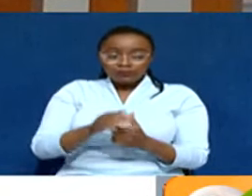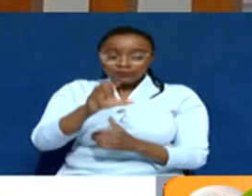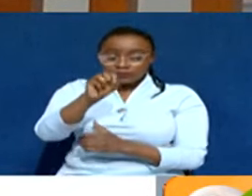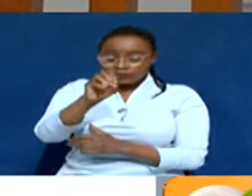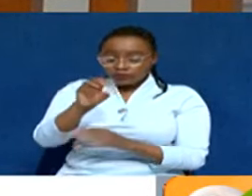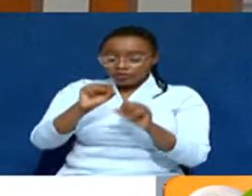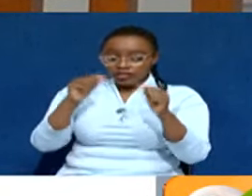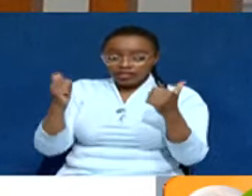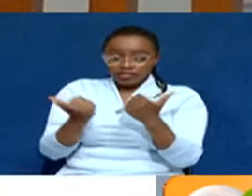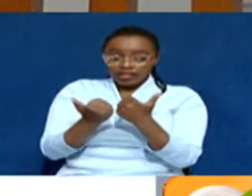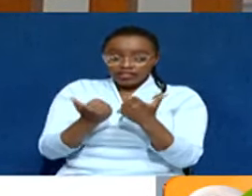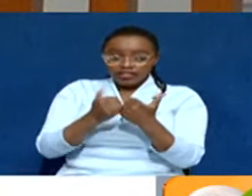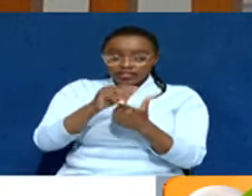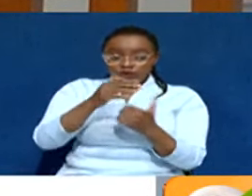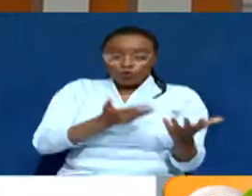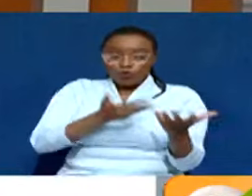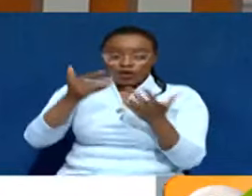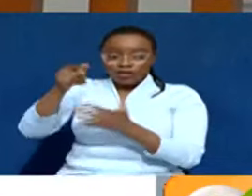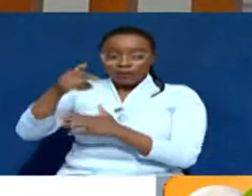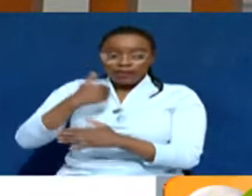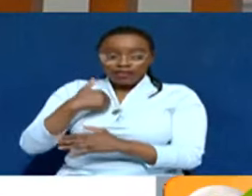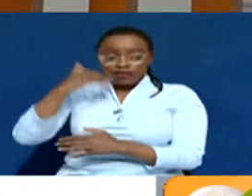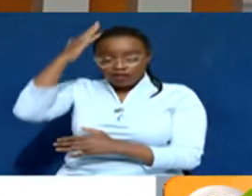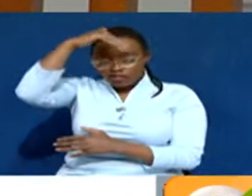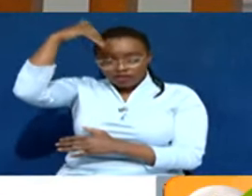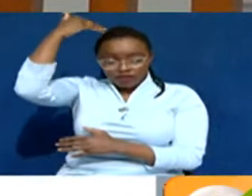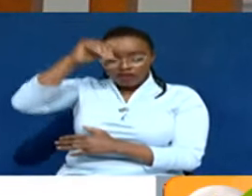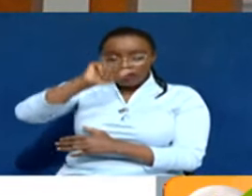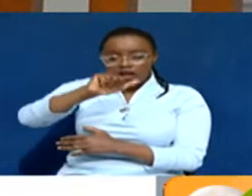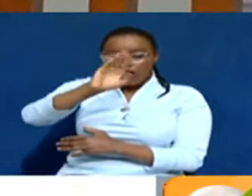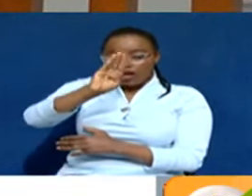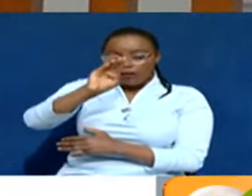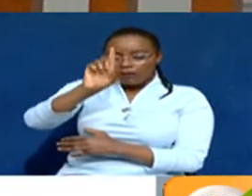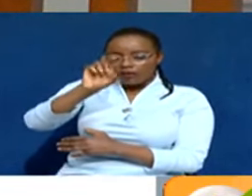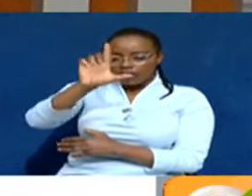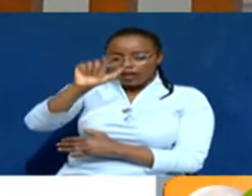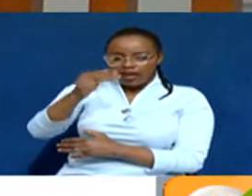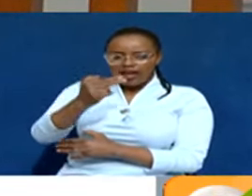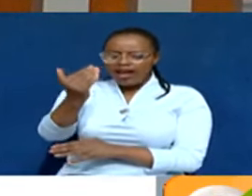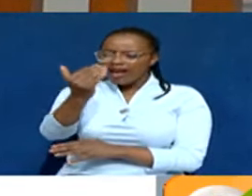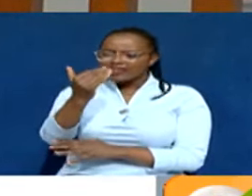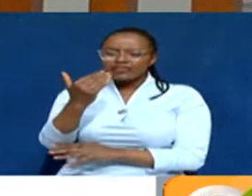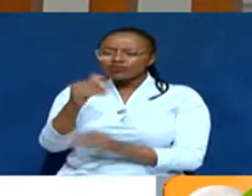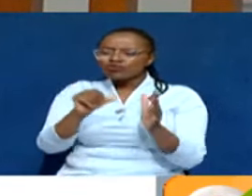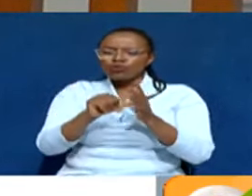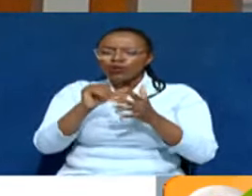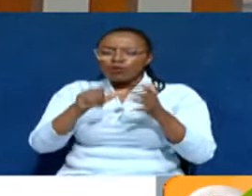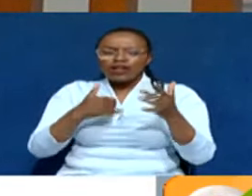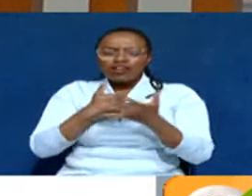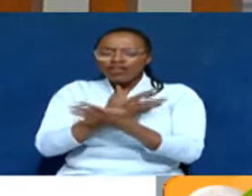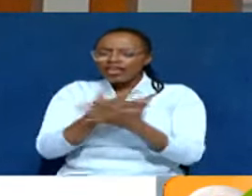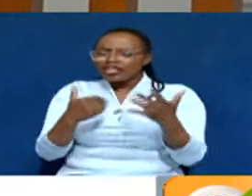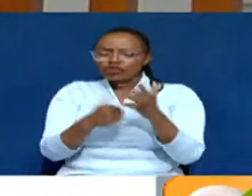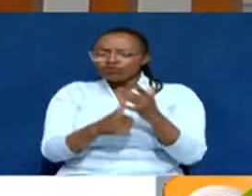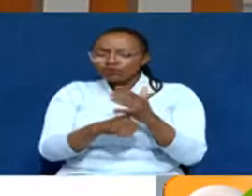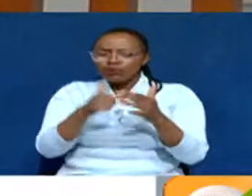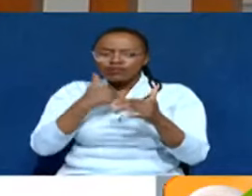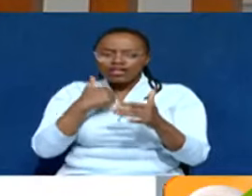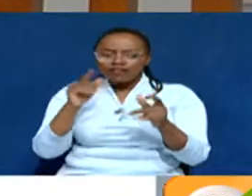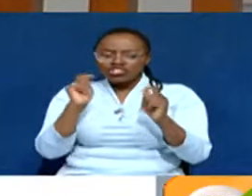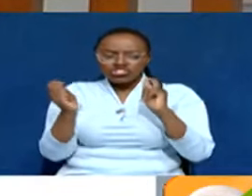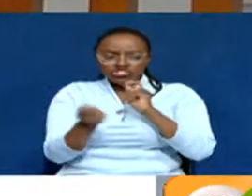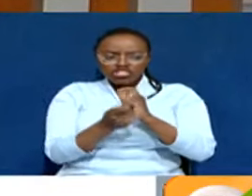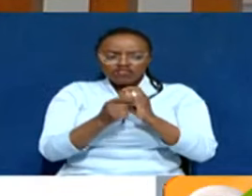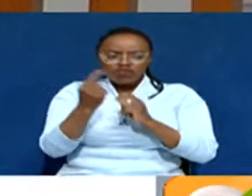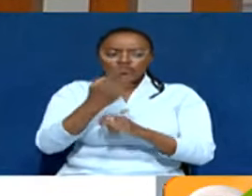the agent that took me there, he was an Arab called Abdullah. He came and he asked me, "What is wrong? Is there anything I can change?" I said